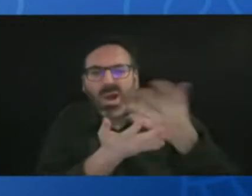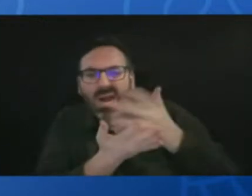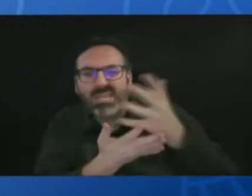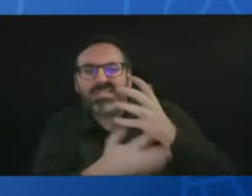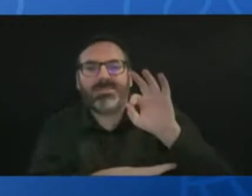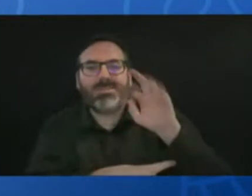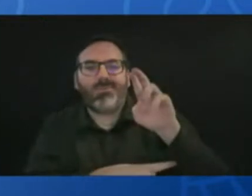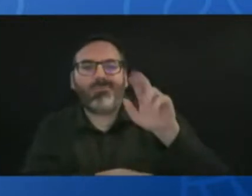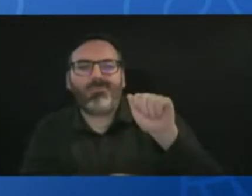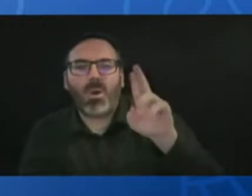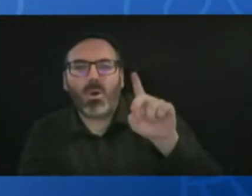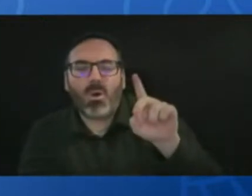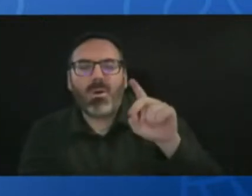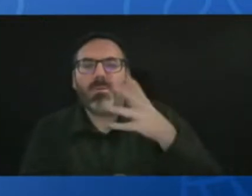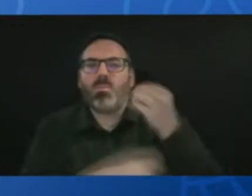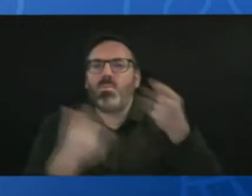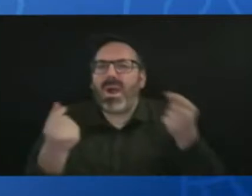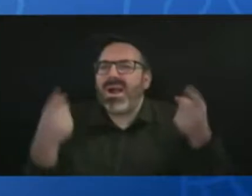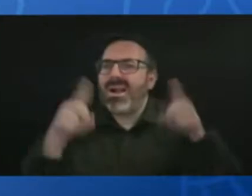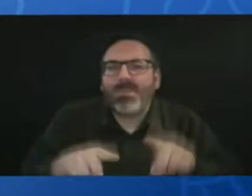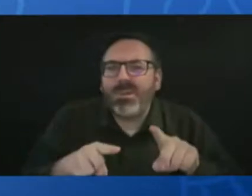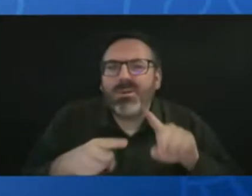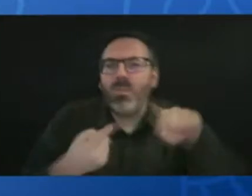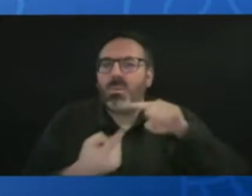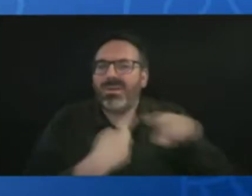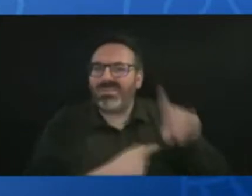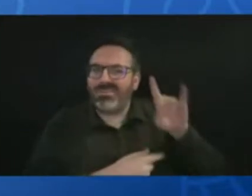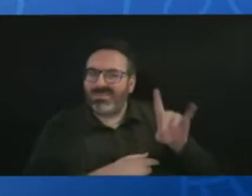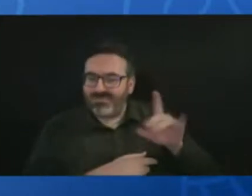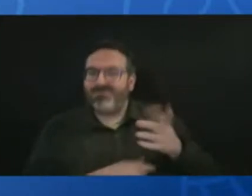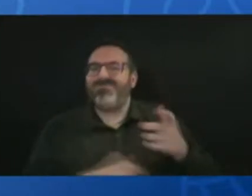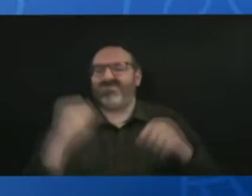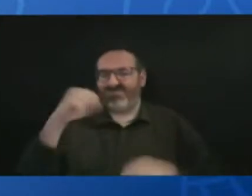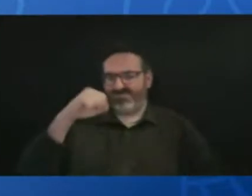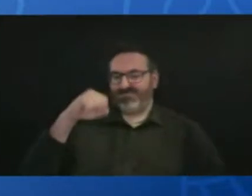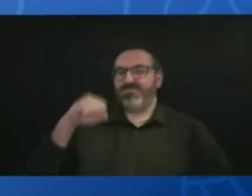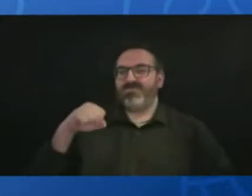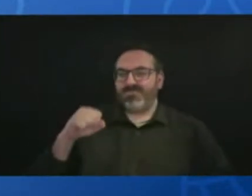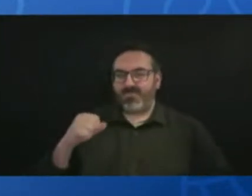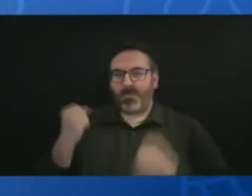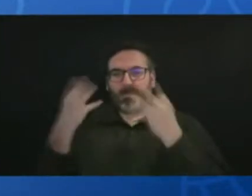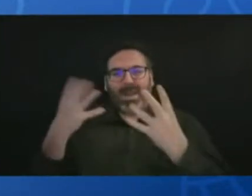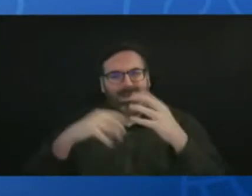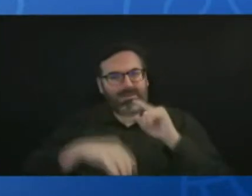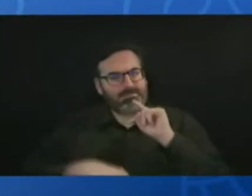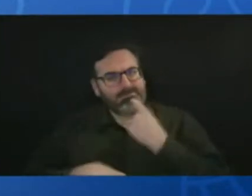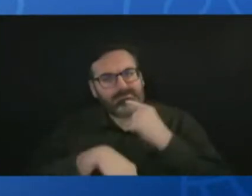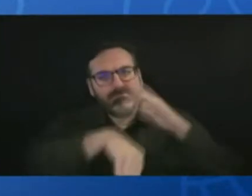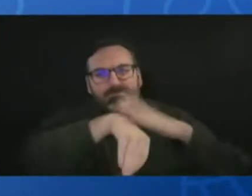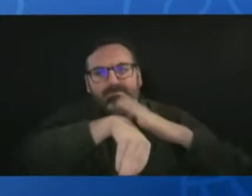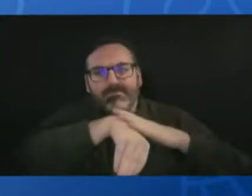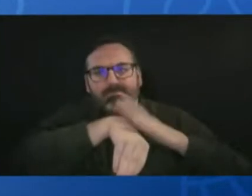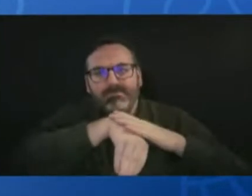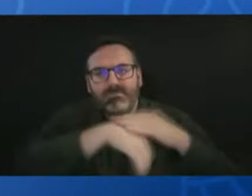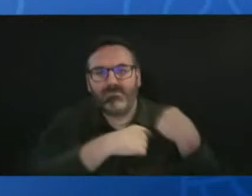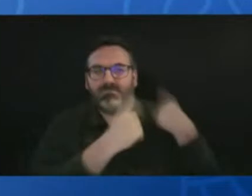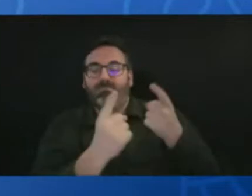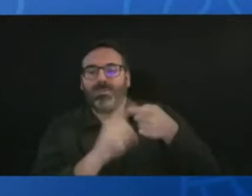There's been many dire warnings today from UN AIDS agency.